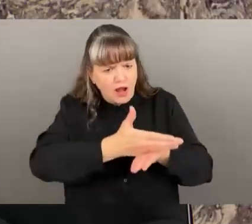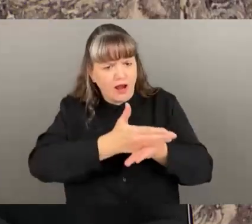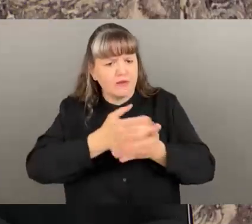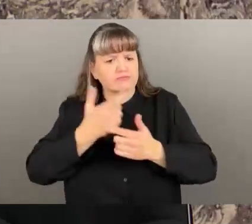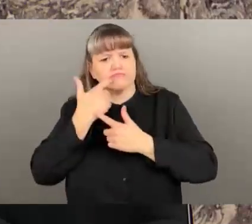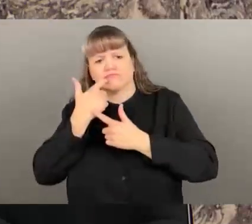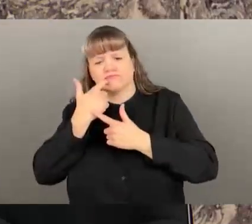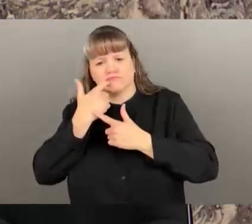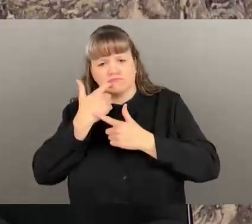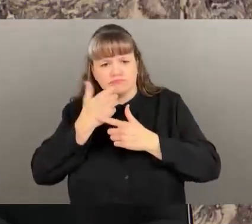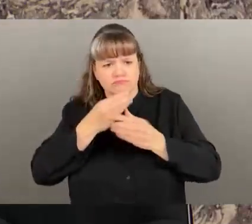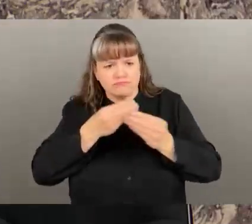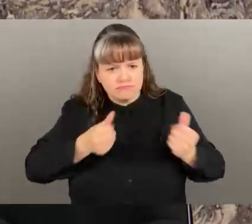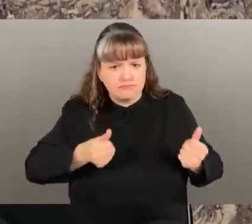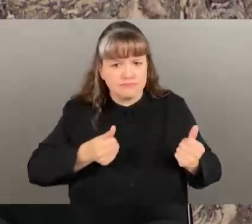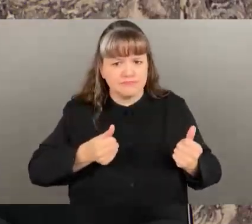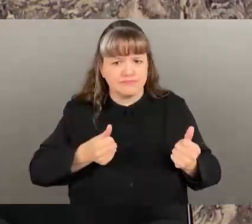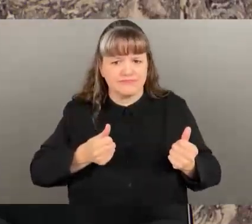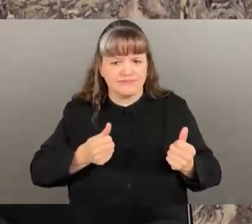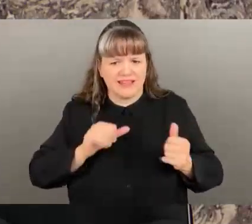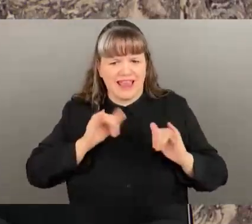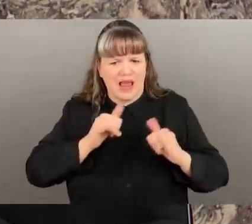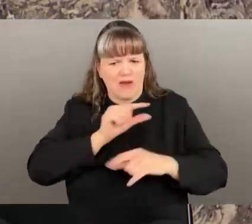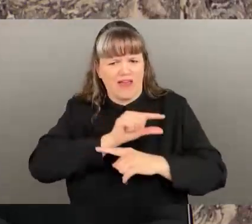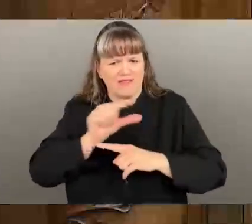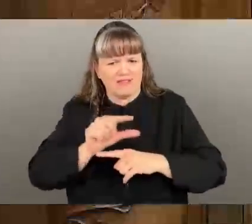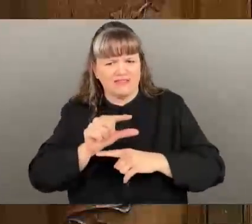is enabling and not helping?